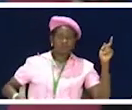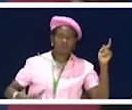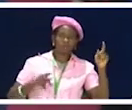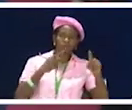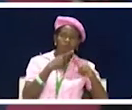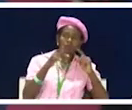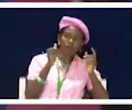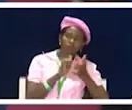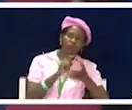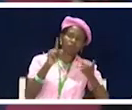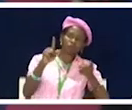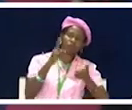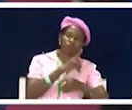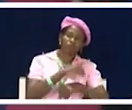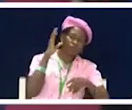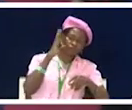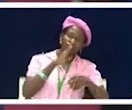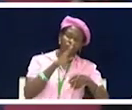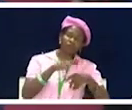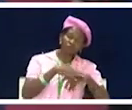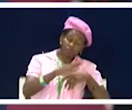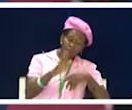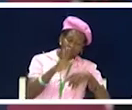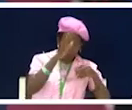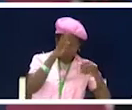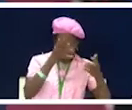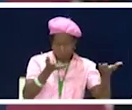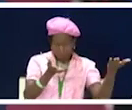But that one day will be when the father had died.